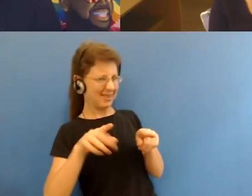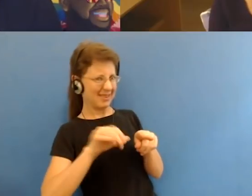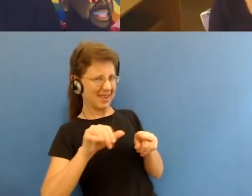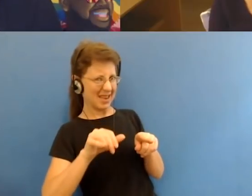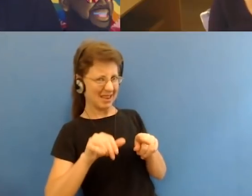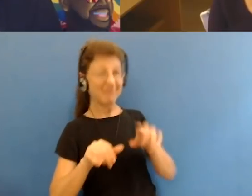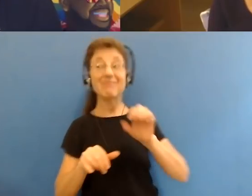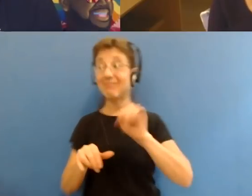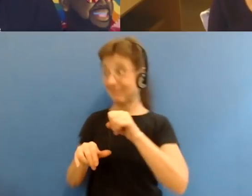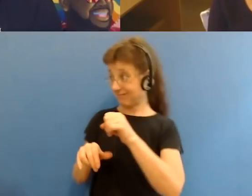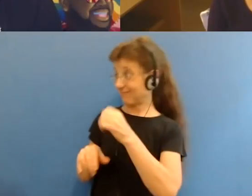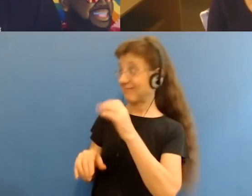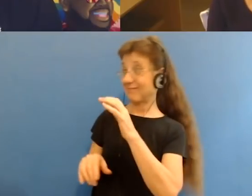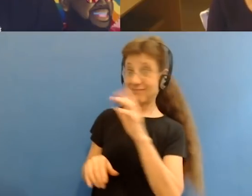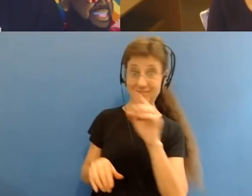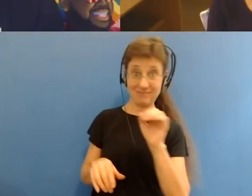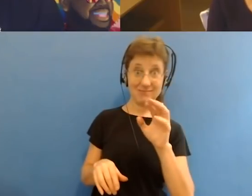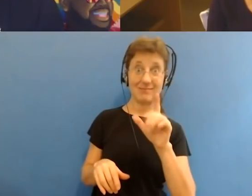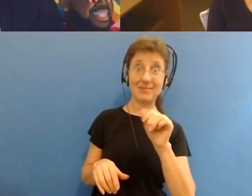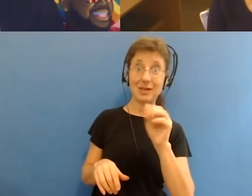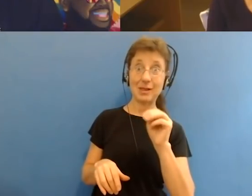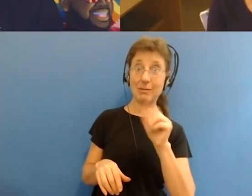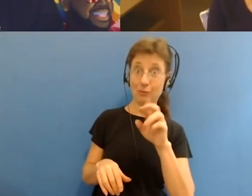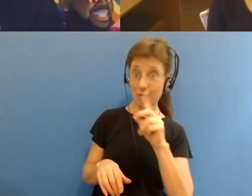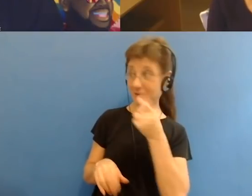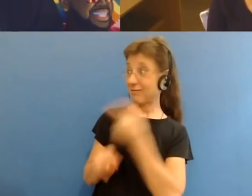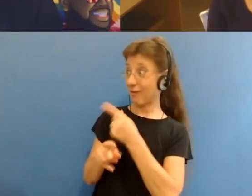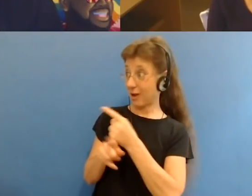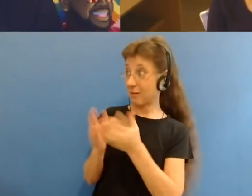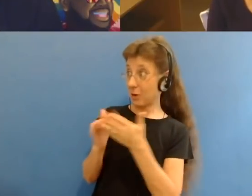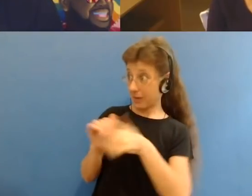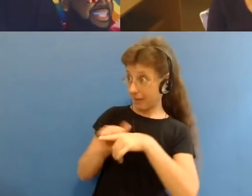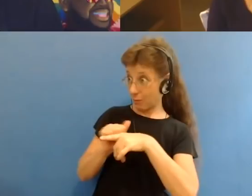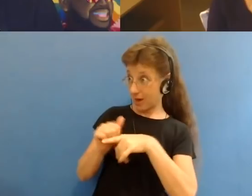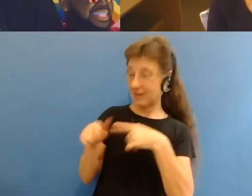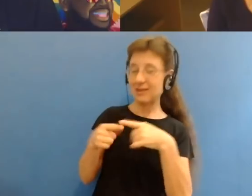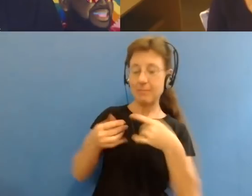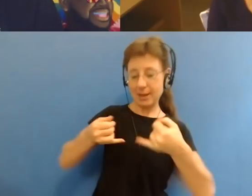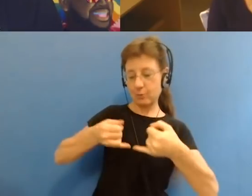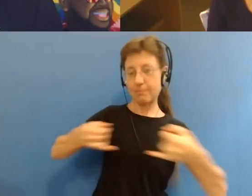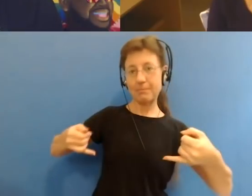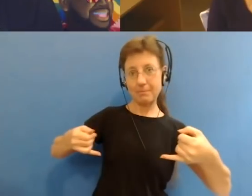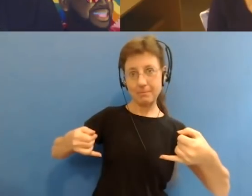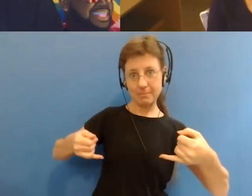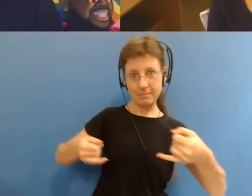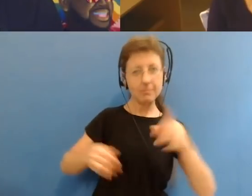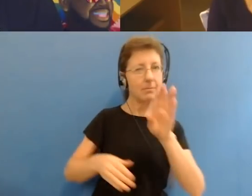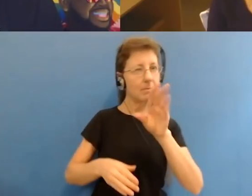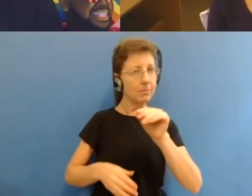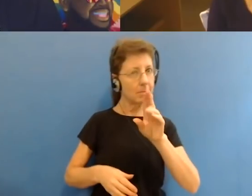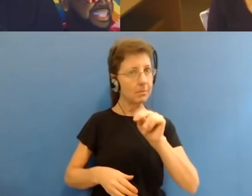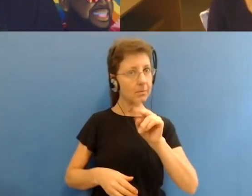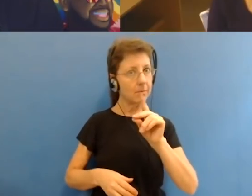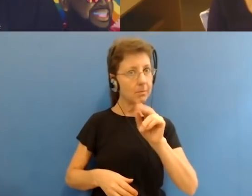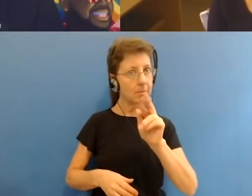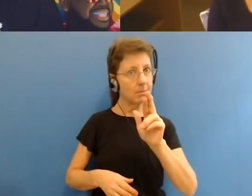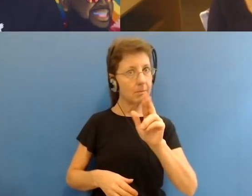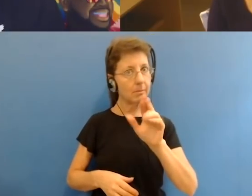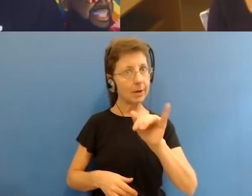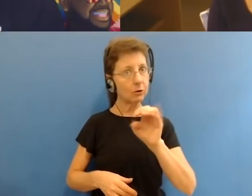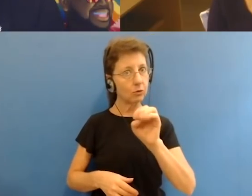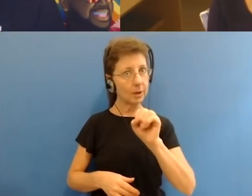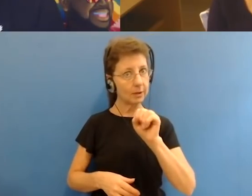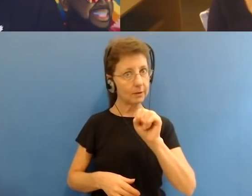boundaries, you know, and it's about articulating, you know, what's coming